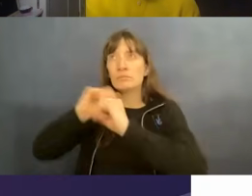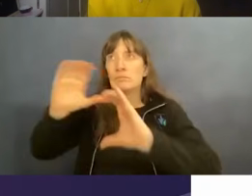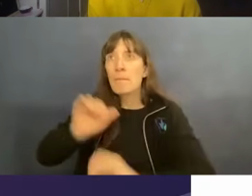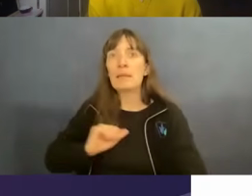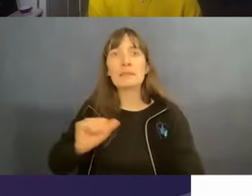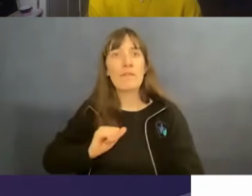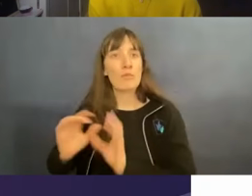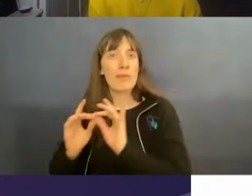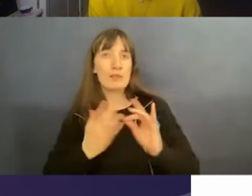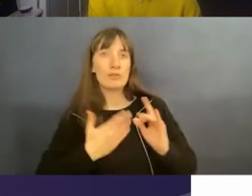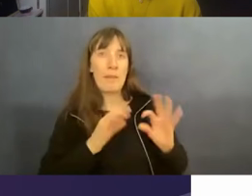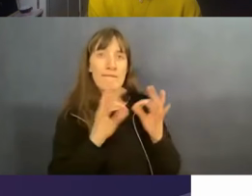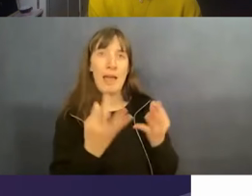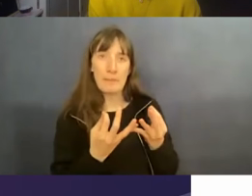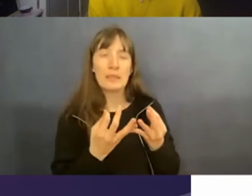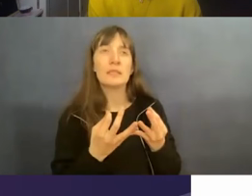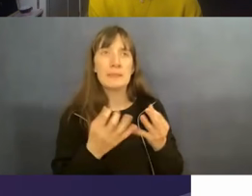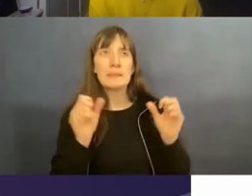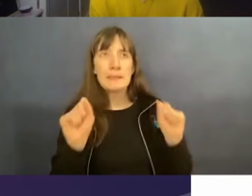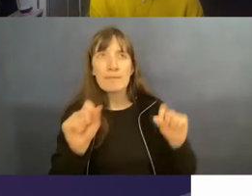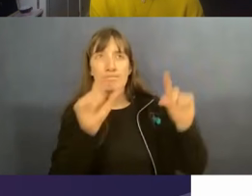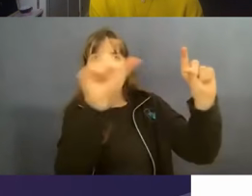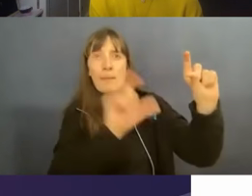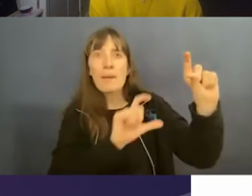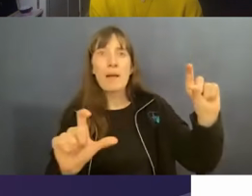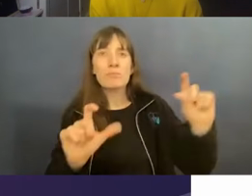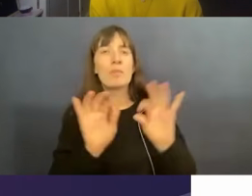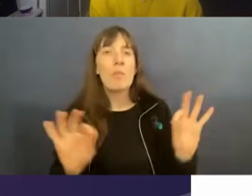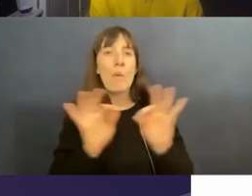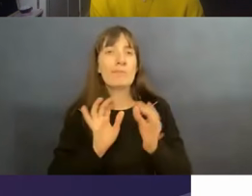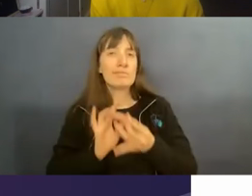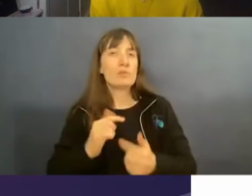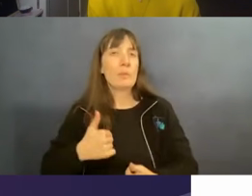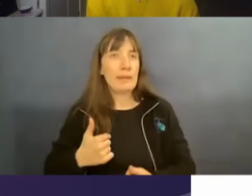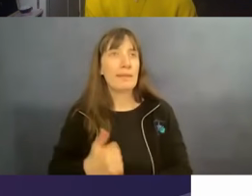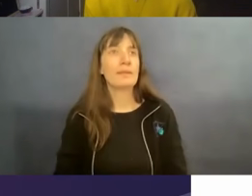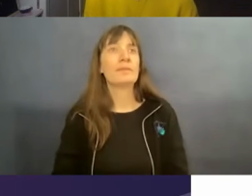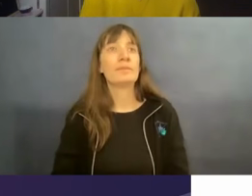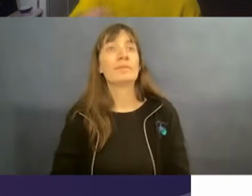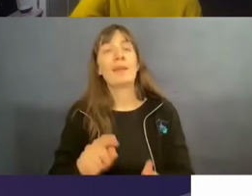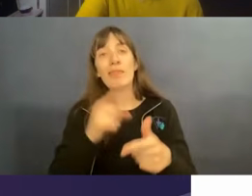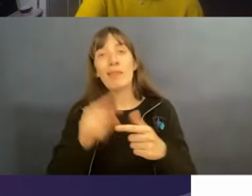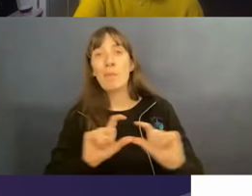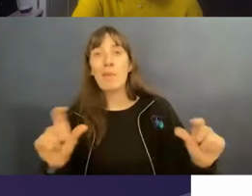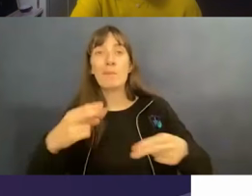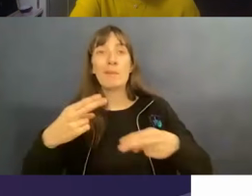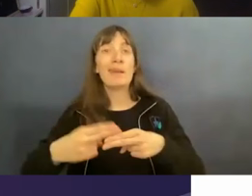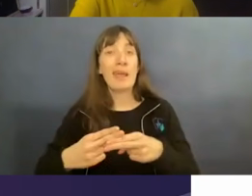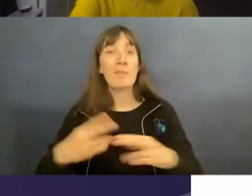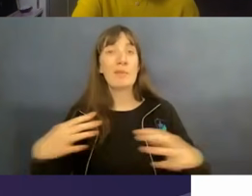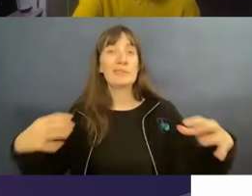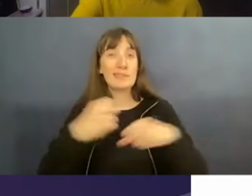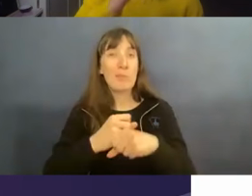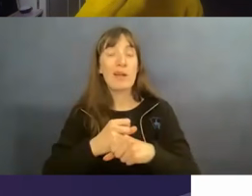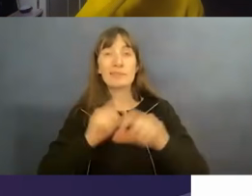family. And then at the bottom in the little ribbon, writing a name that summarizes their own personal coat of arms. So art can be a really